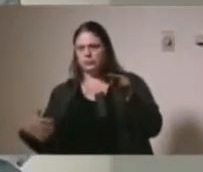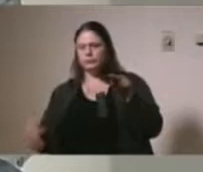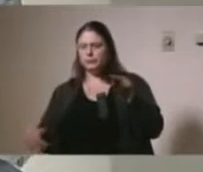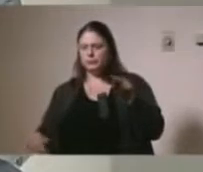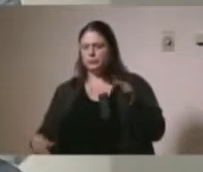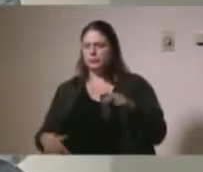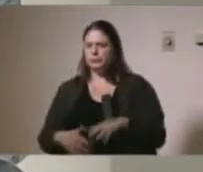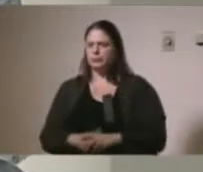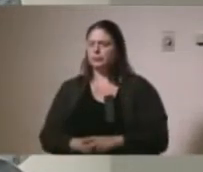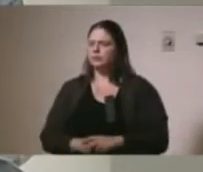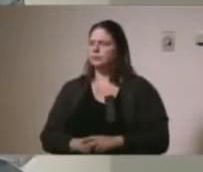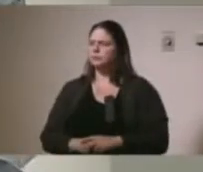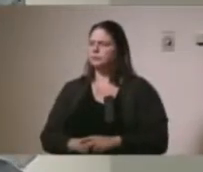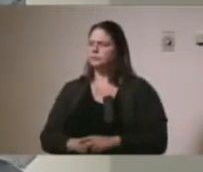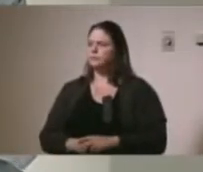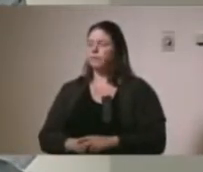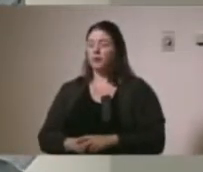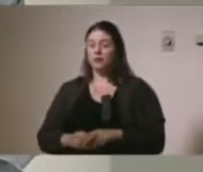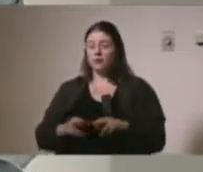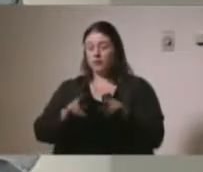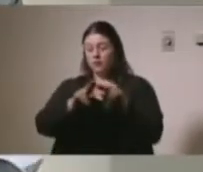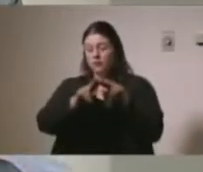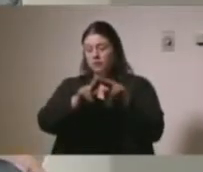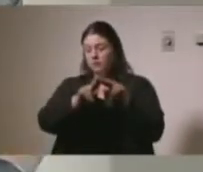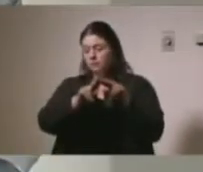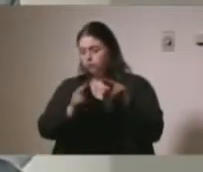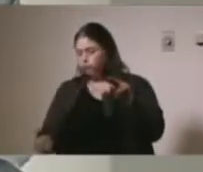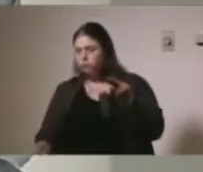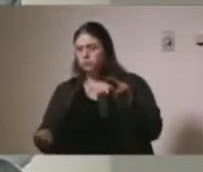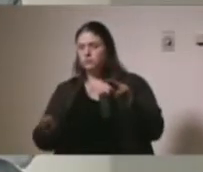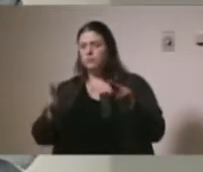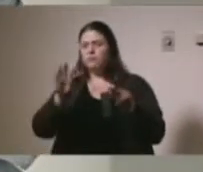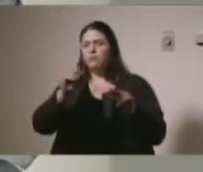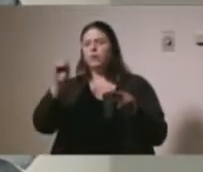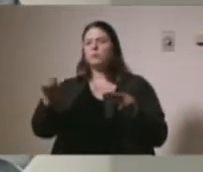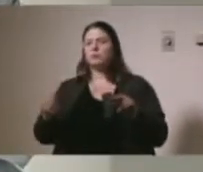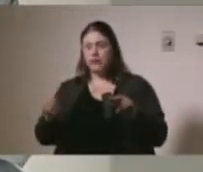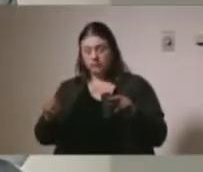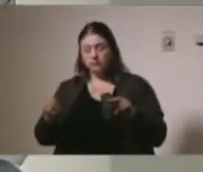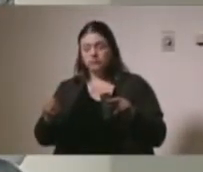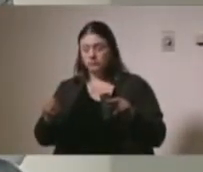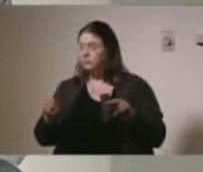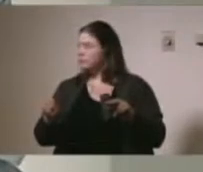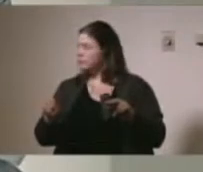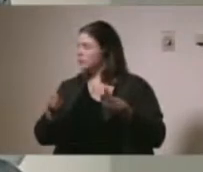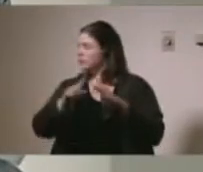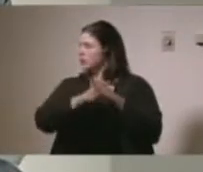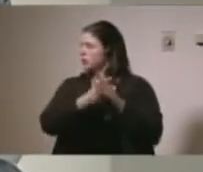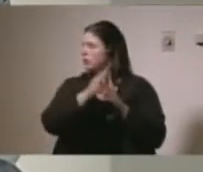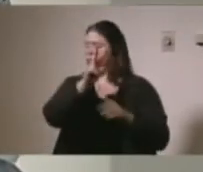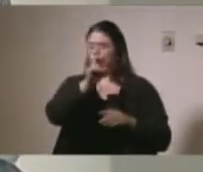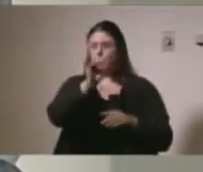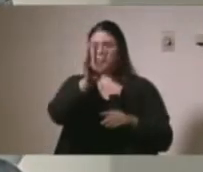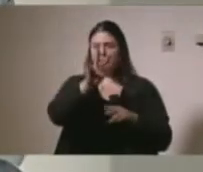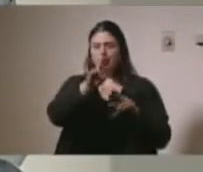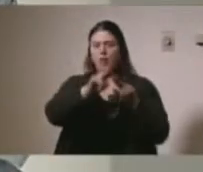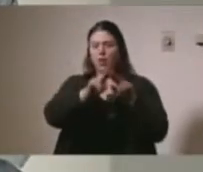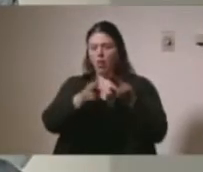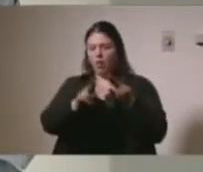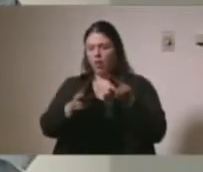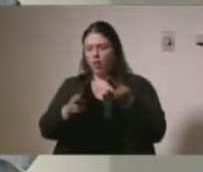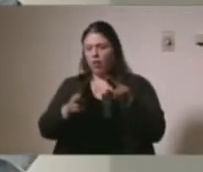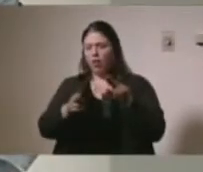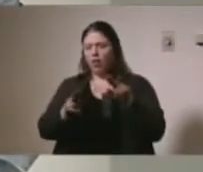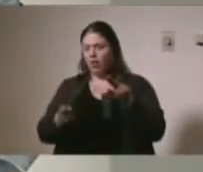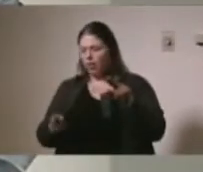had worsened by 40% since 2007 and seems to be a major long-term trend.